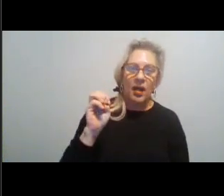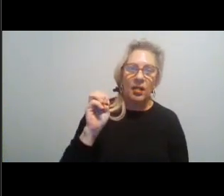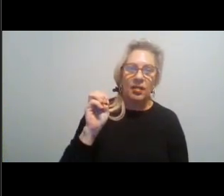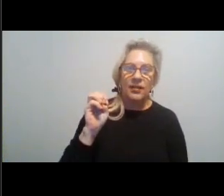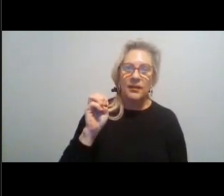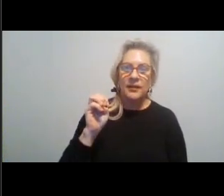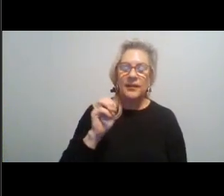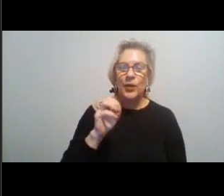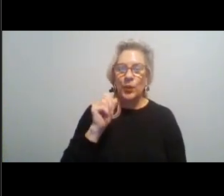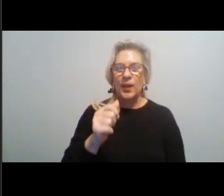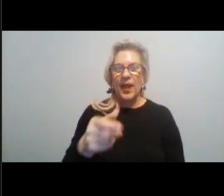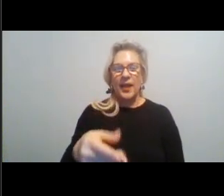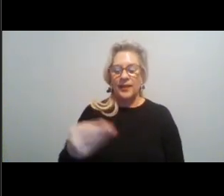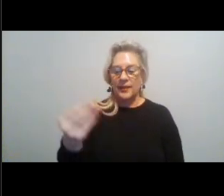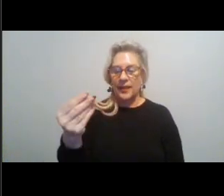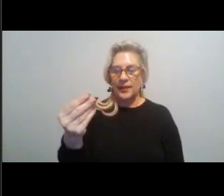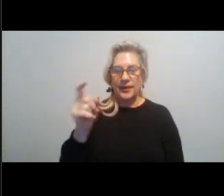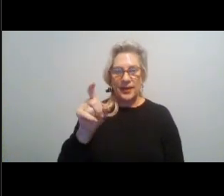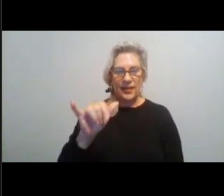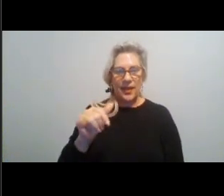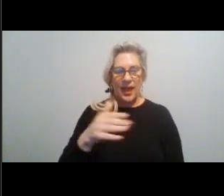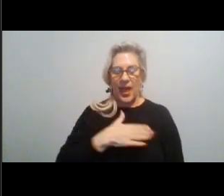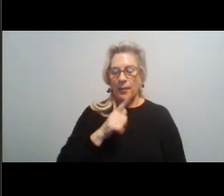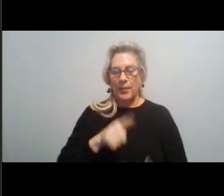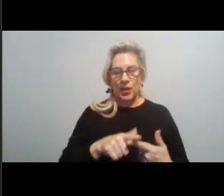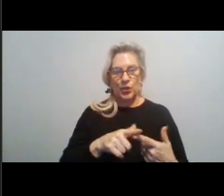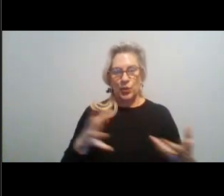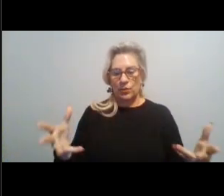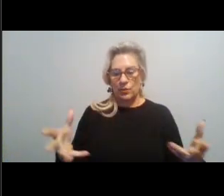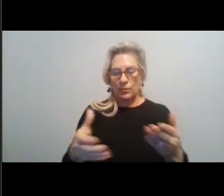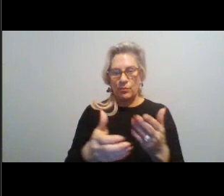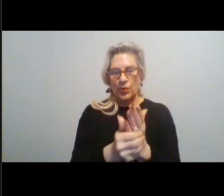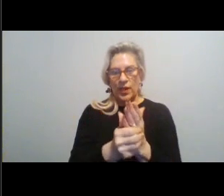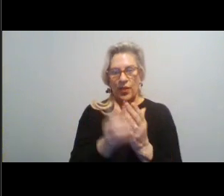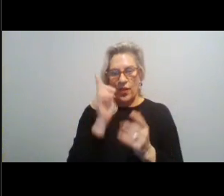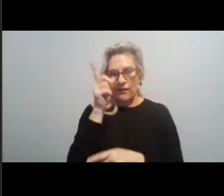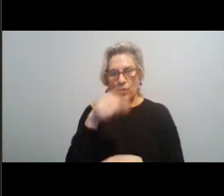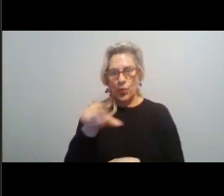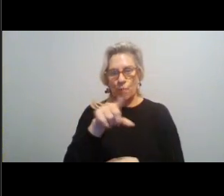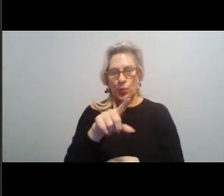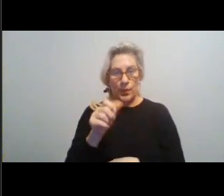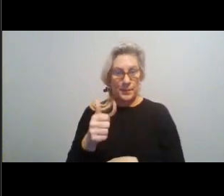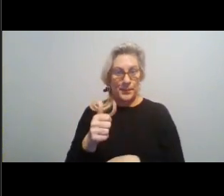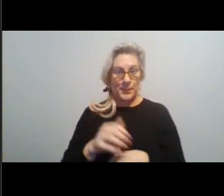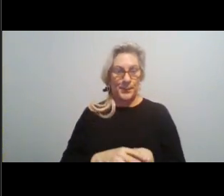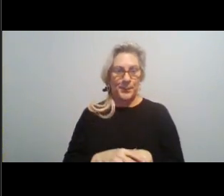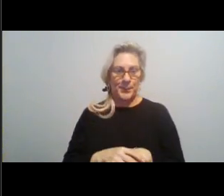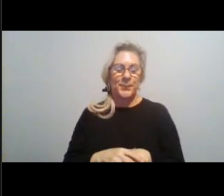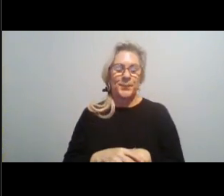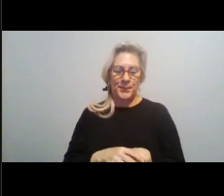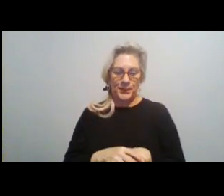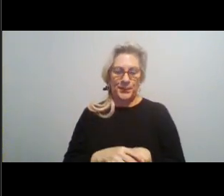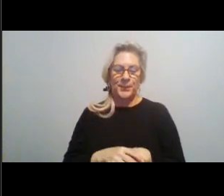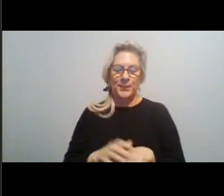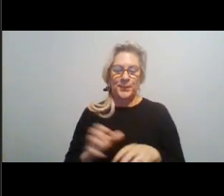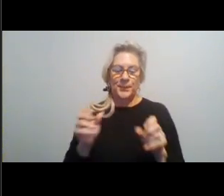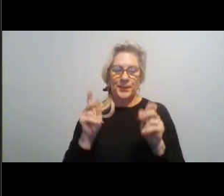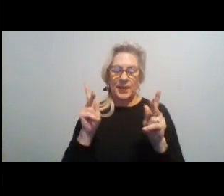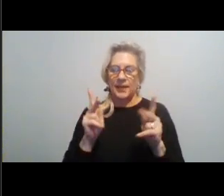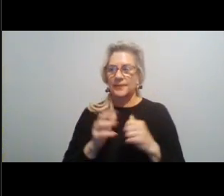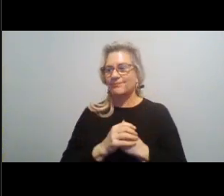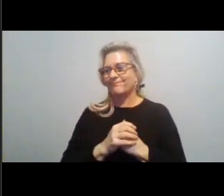on how to do those. So if anybody needs that, we're happy to put those together for anyone. Great, thank you. Okay. Okay,